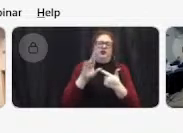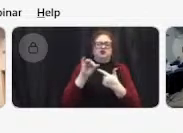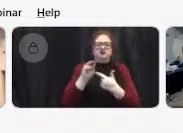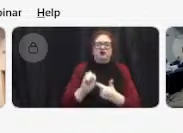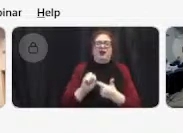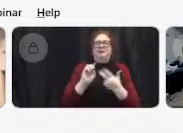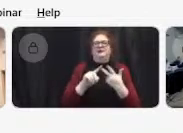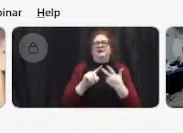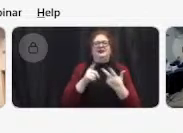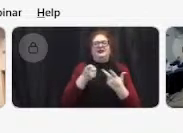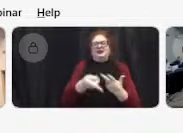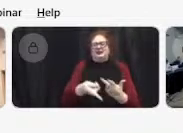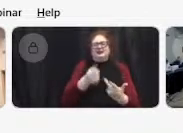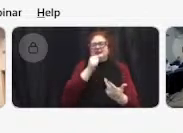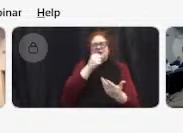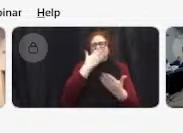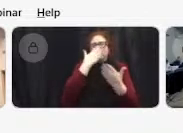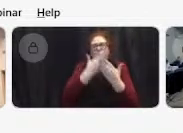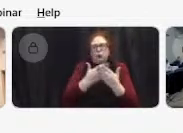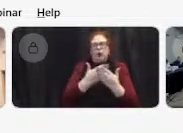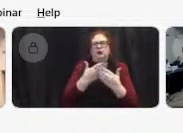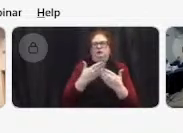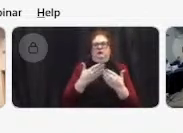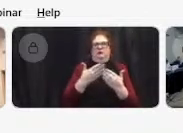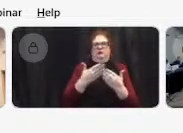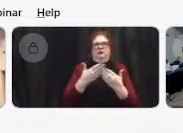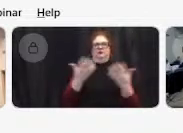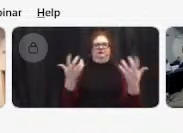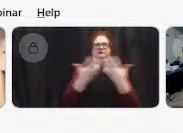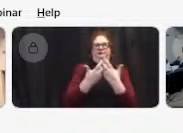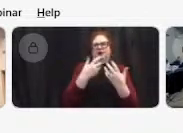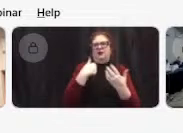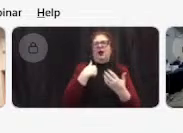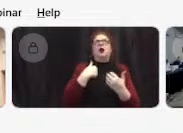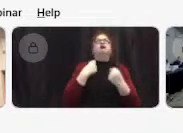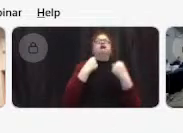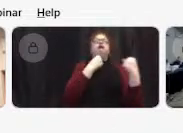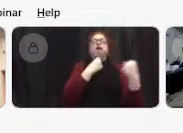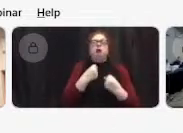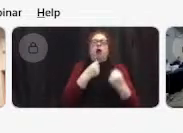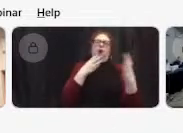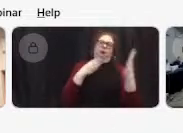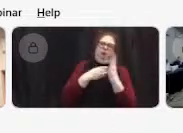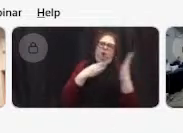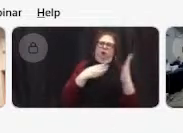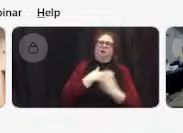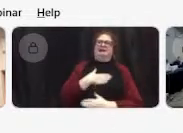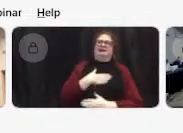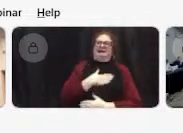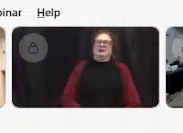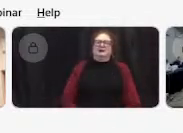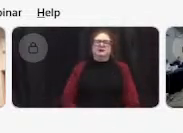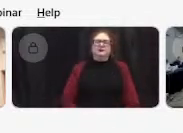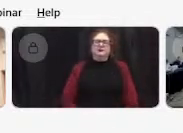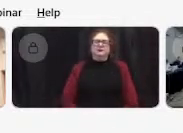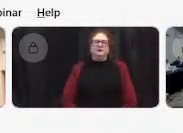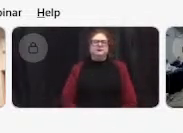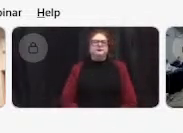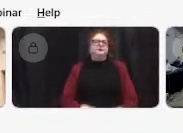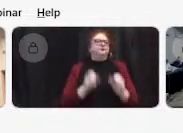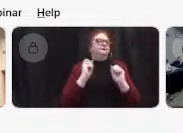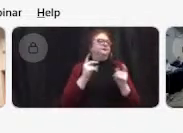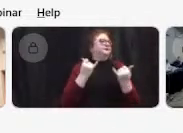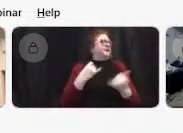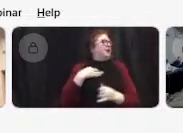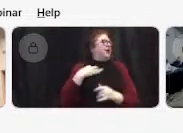it's just not a good place for it. I'm strongly opposed to this, please. Thank you. Yes. All right, can the